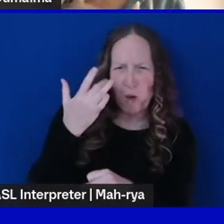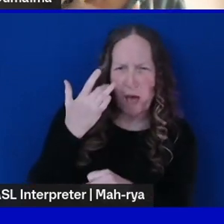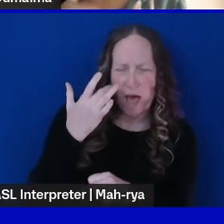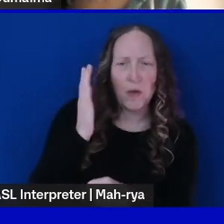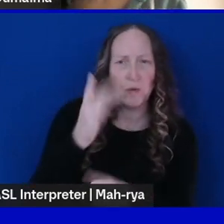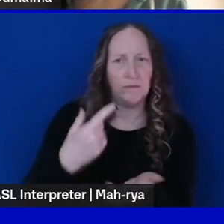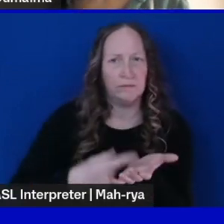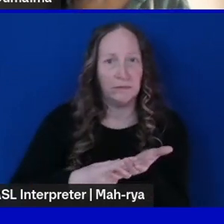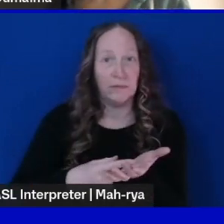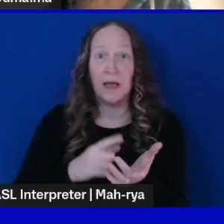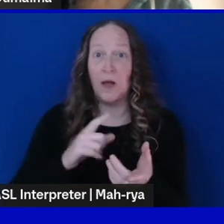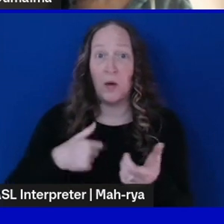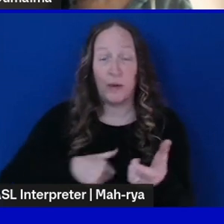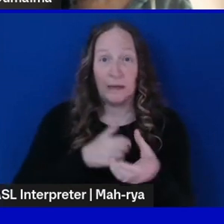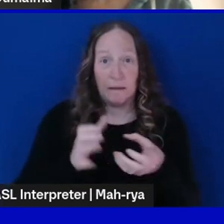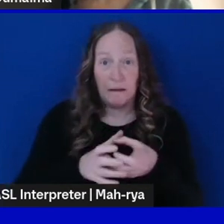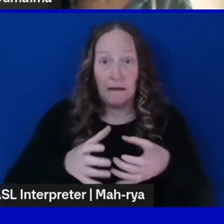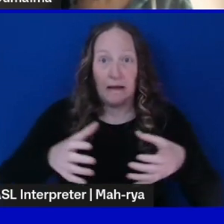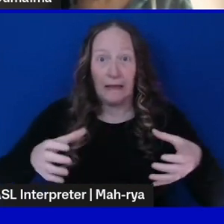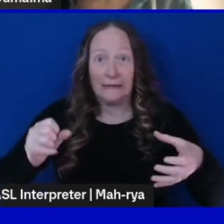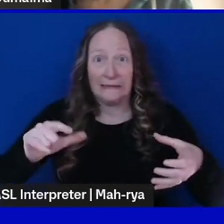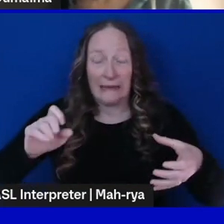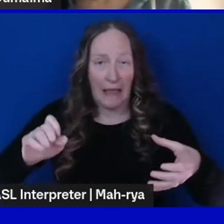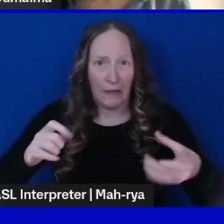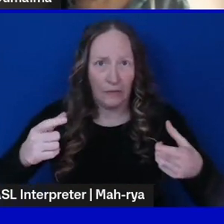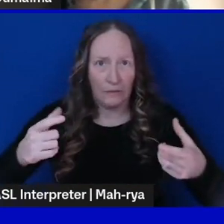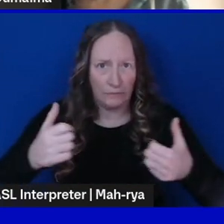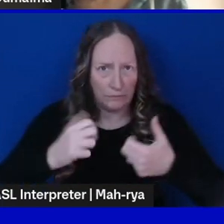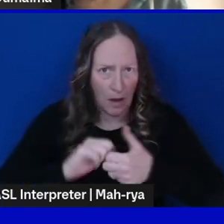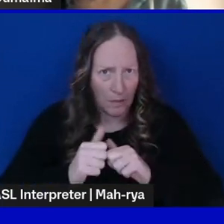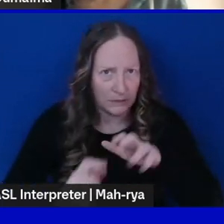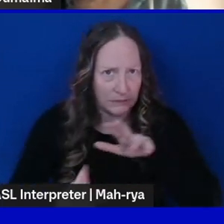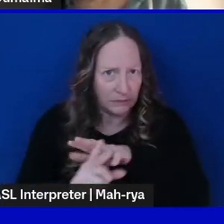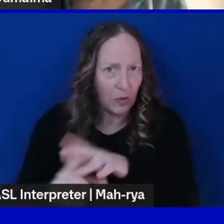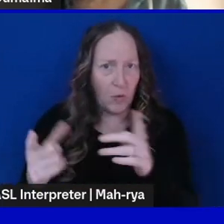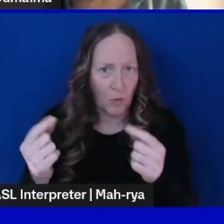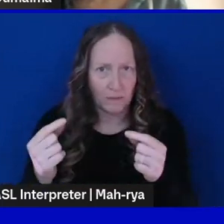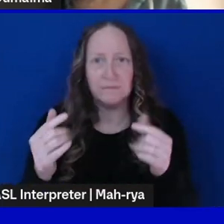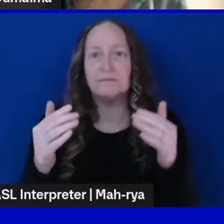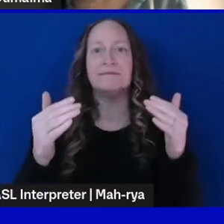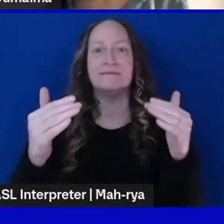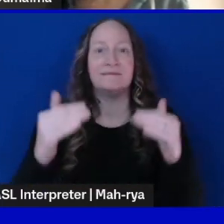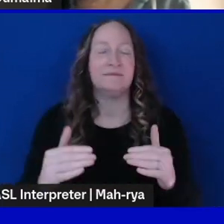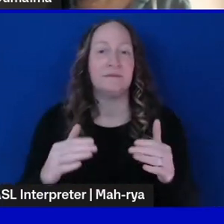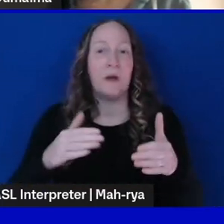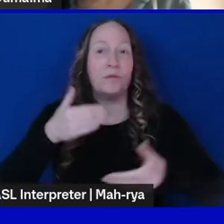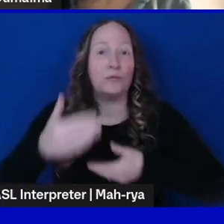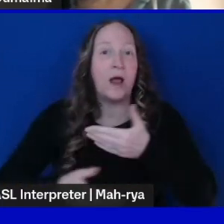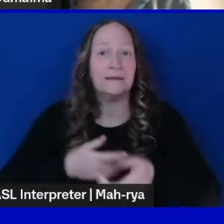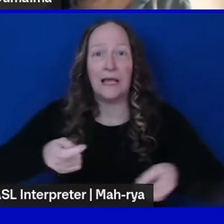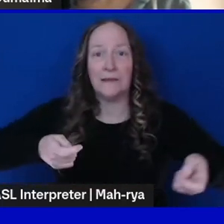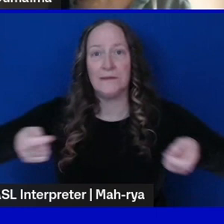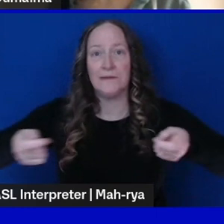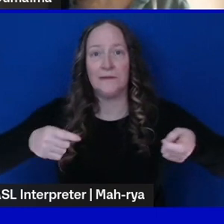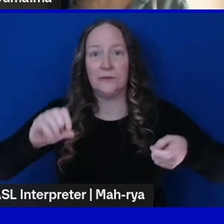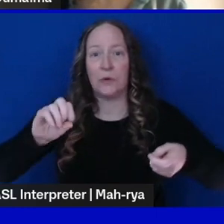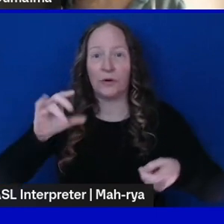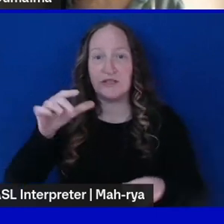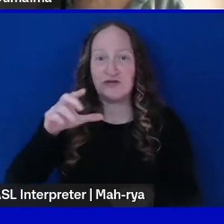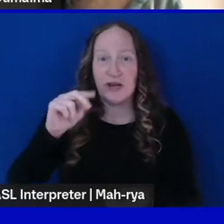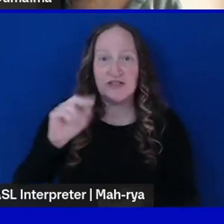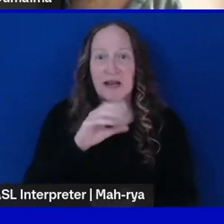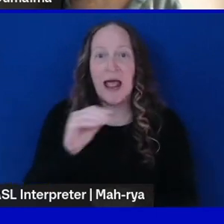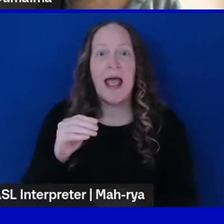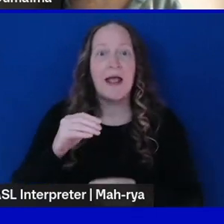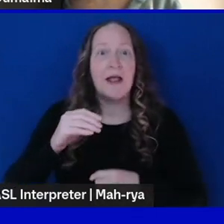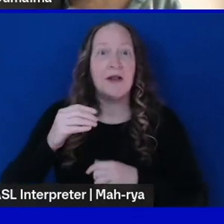it becomes a core part of our tooling platform. Next, we will introduce process orchestration and how process automation platforms can be